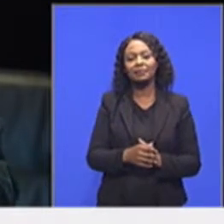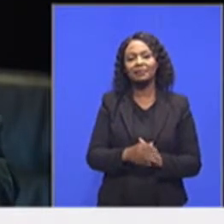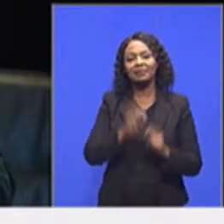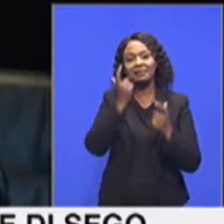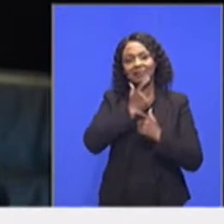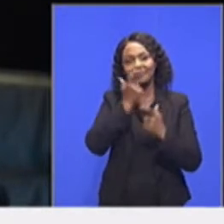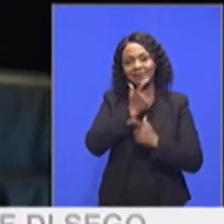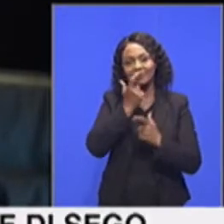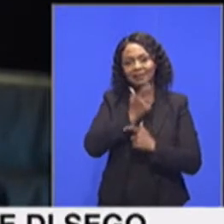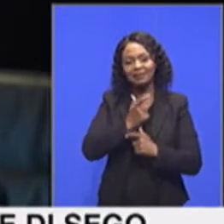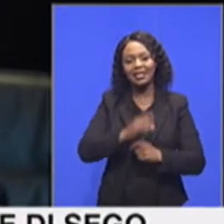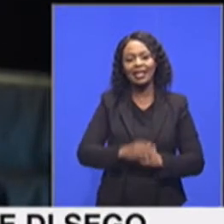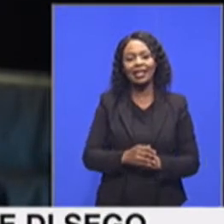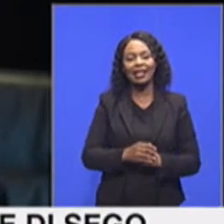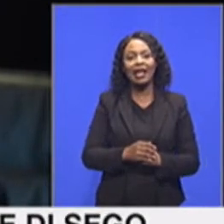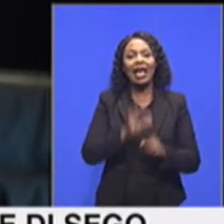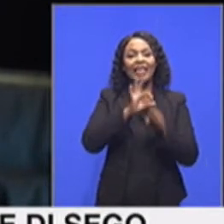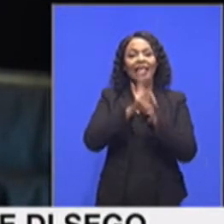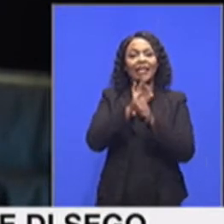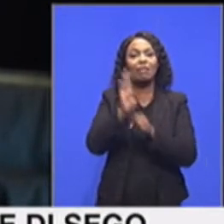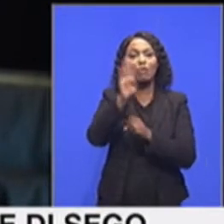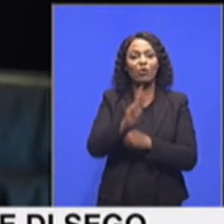R36 billion rand is for SRD.